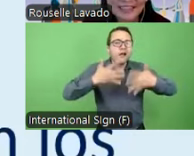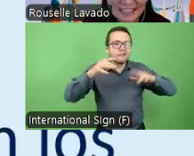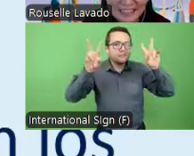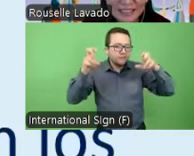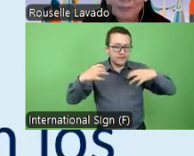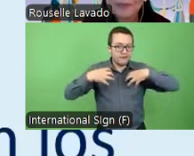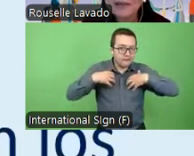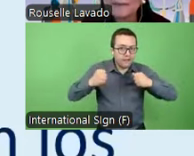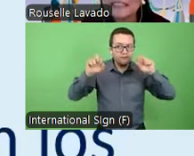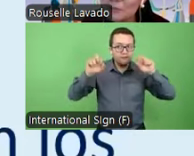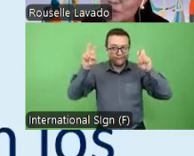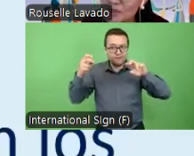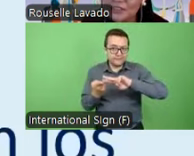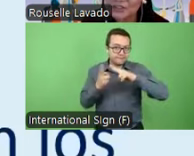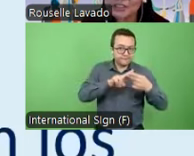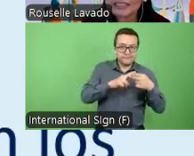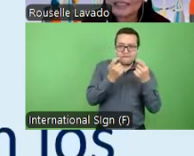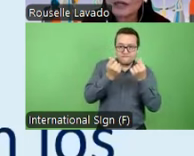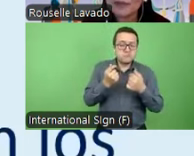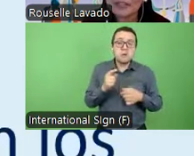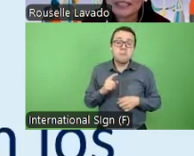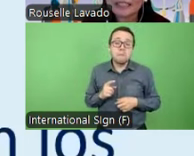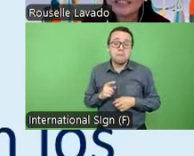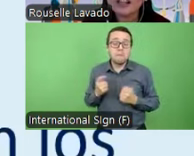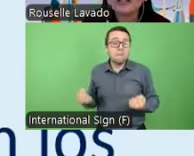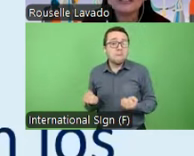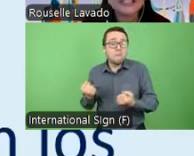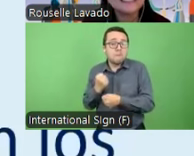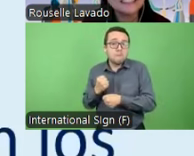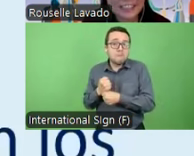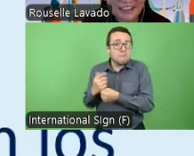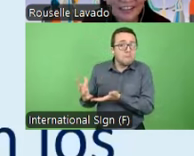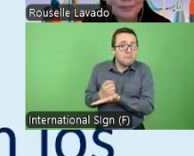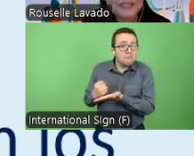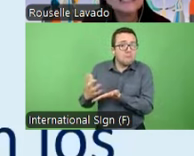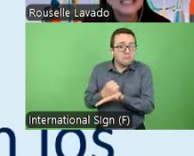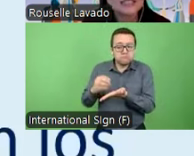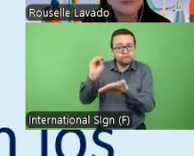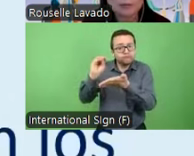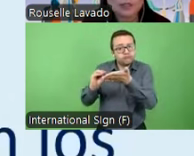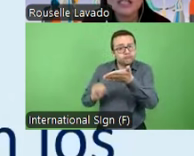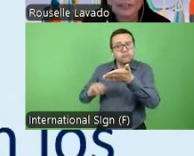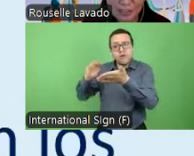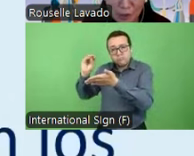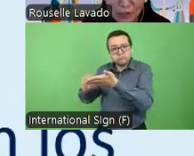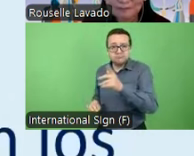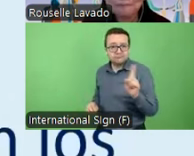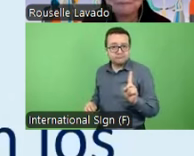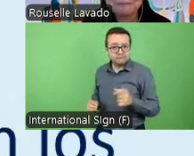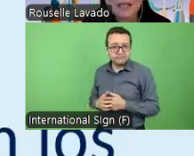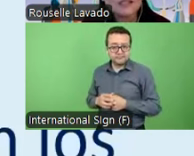unmet needs. But in most countries in the Americas that are collecting data, it is publicly